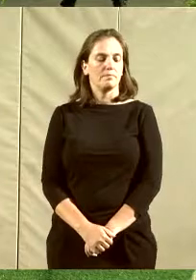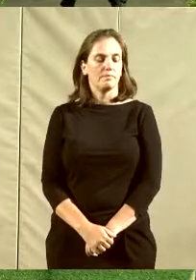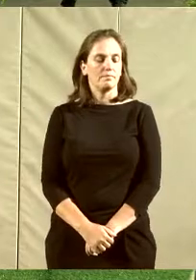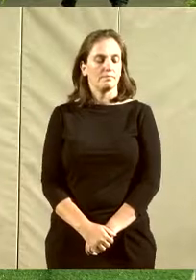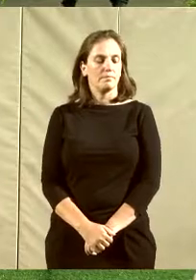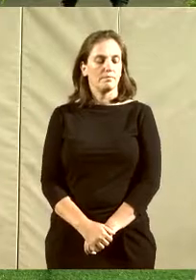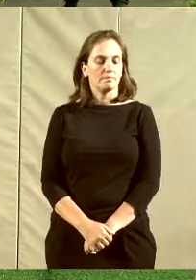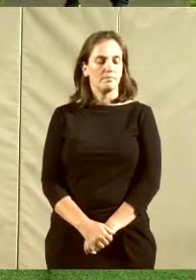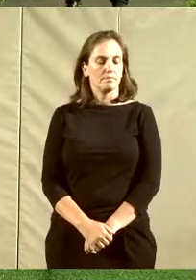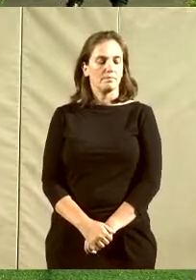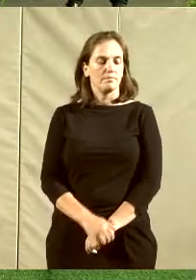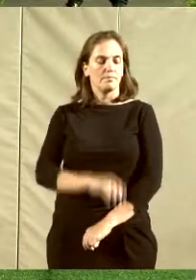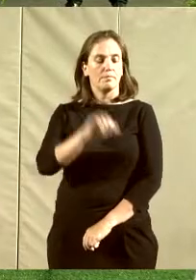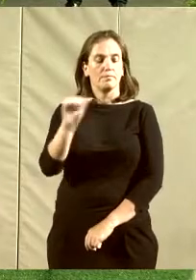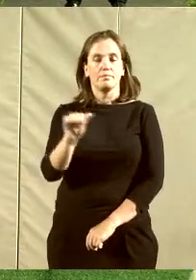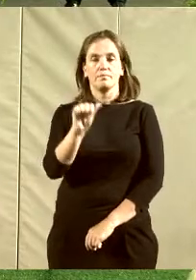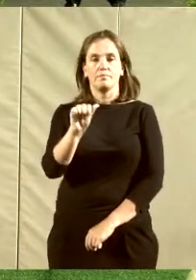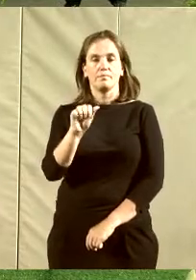Andrea Morales.